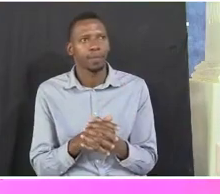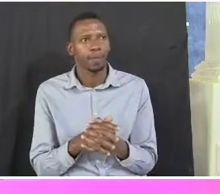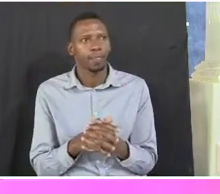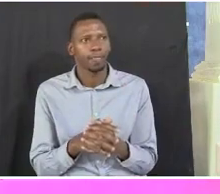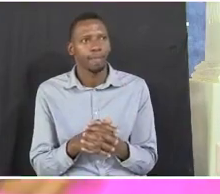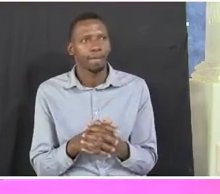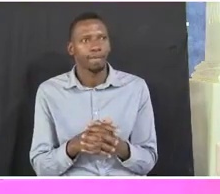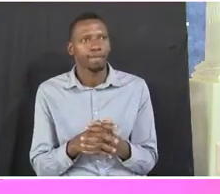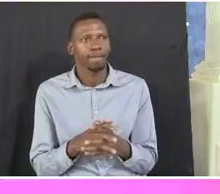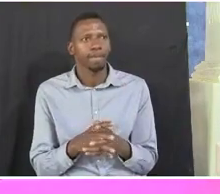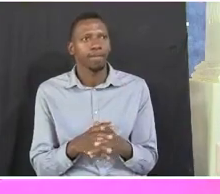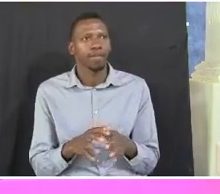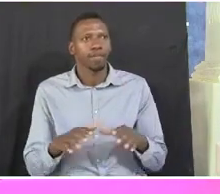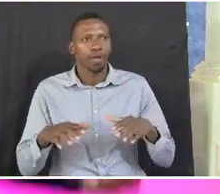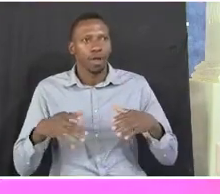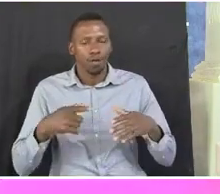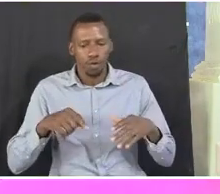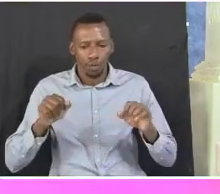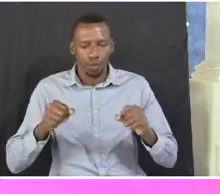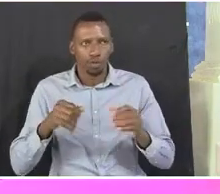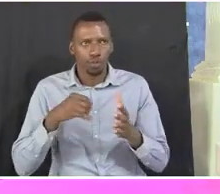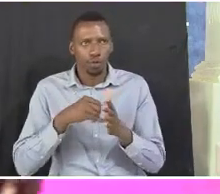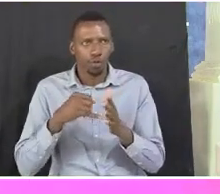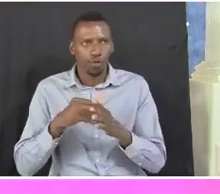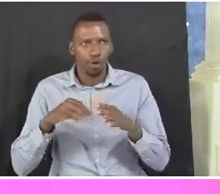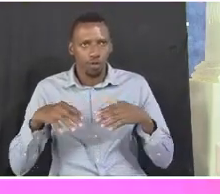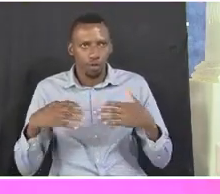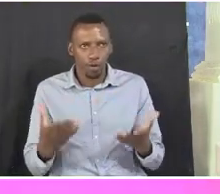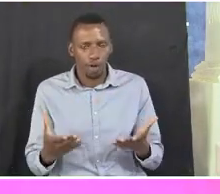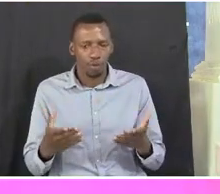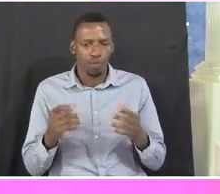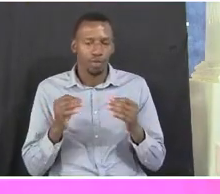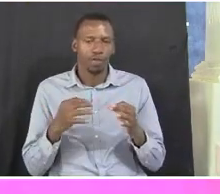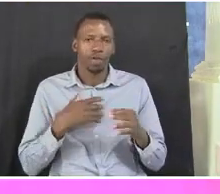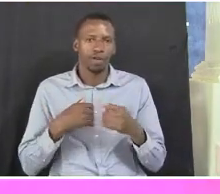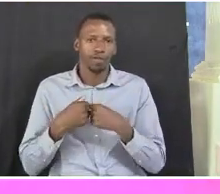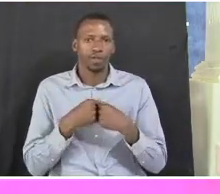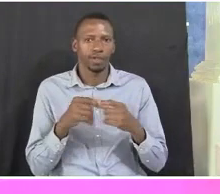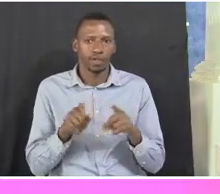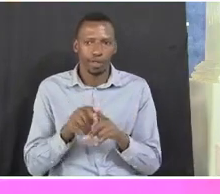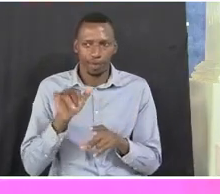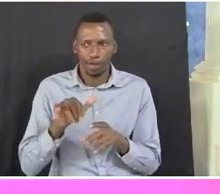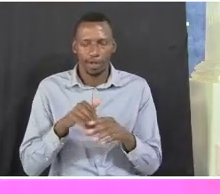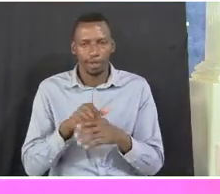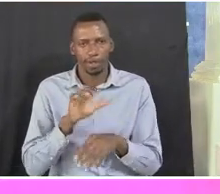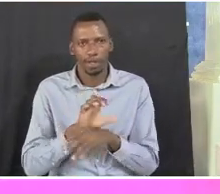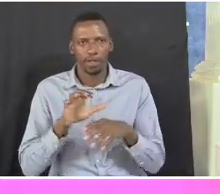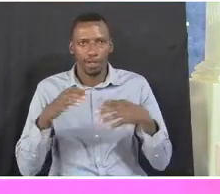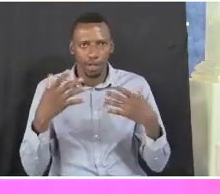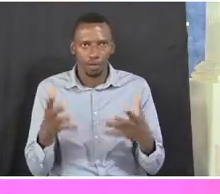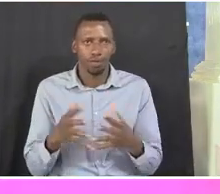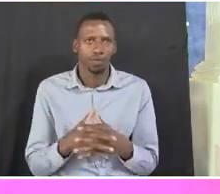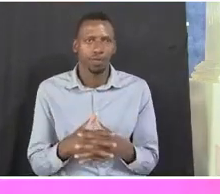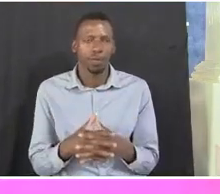So how can we get involved when we have such issues in the church? How?